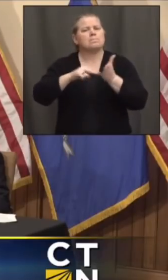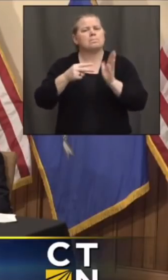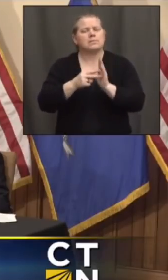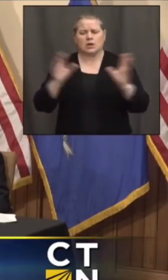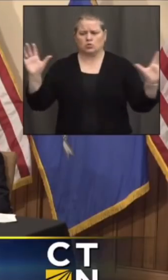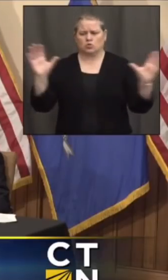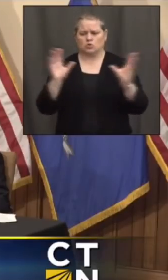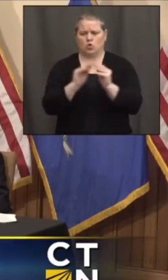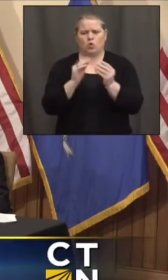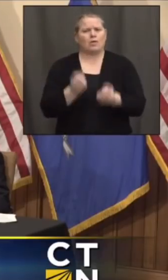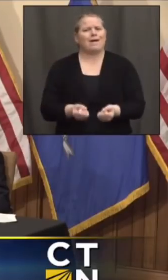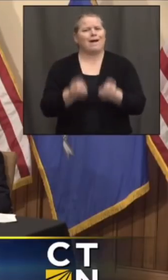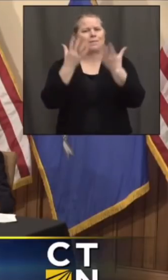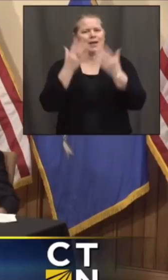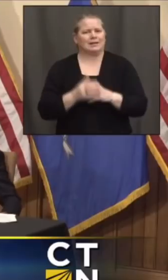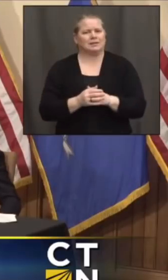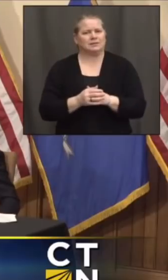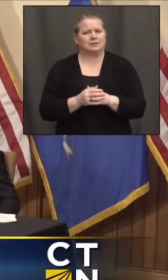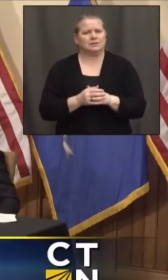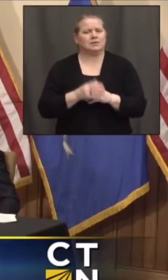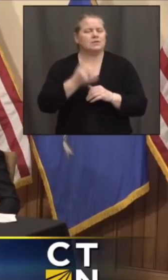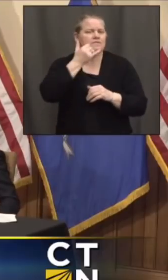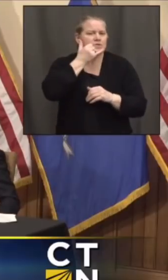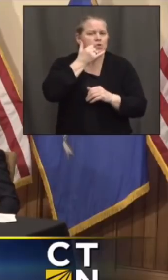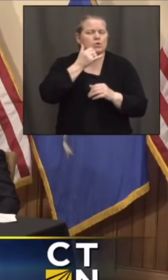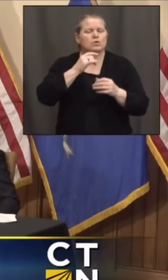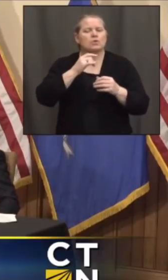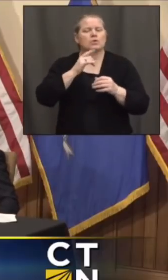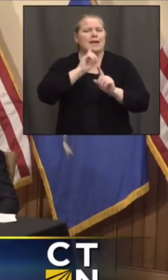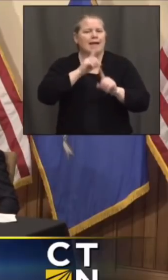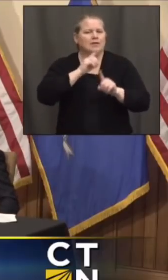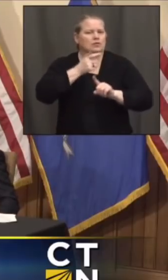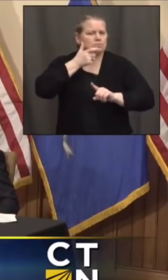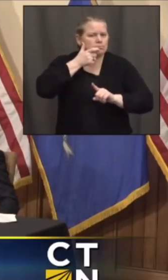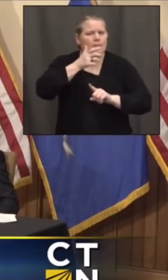phone lines and working with the VAM system?